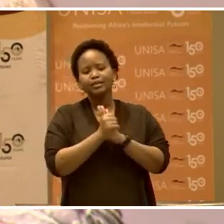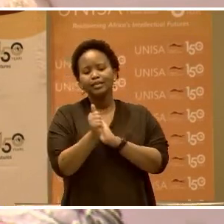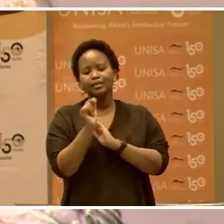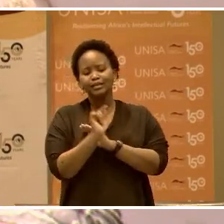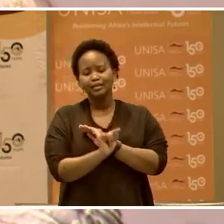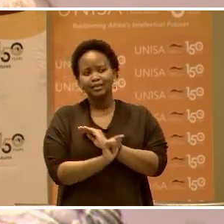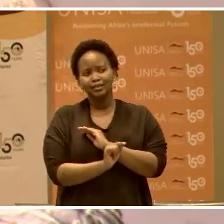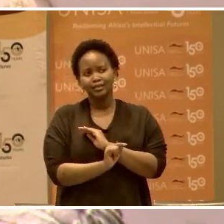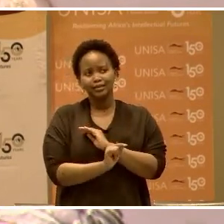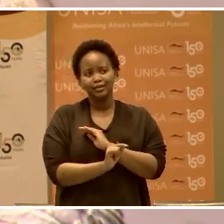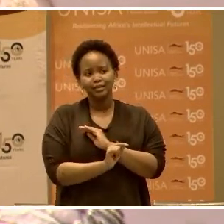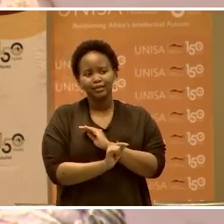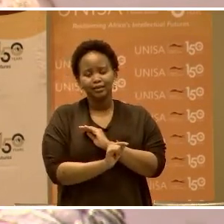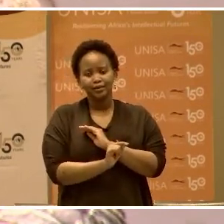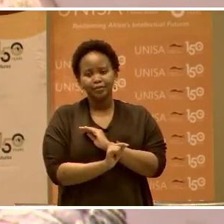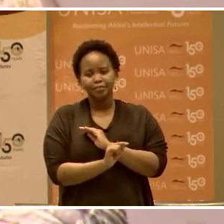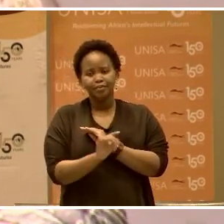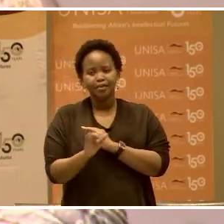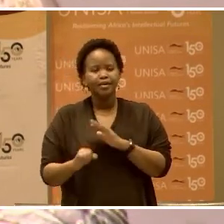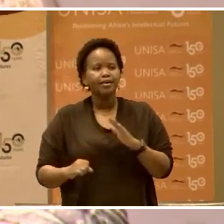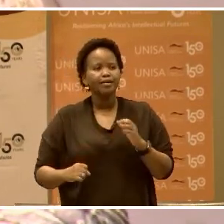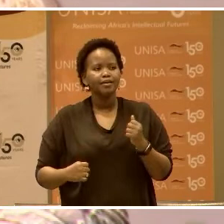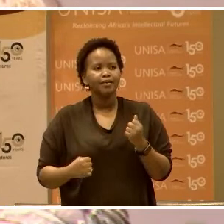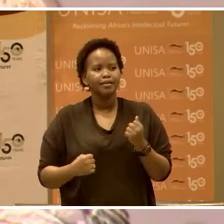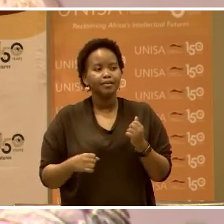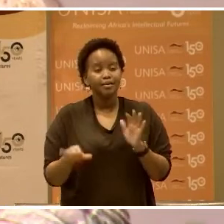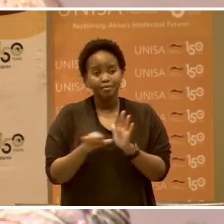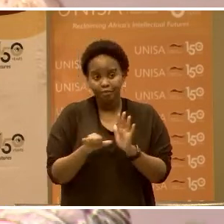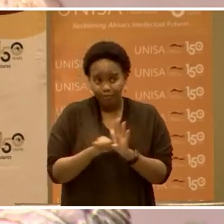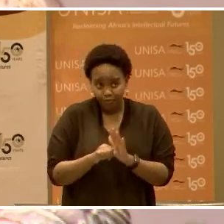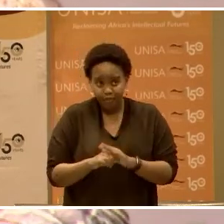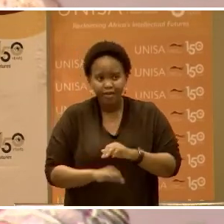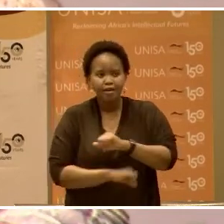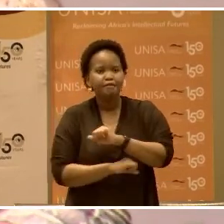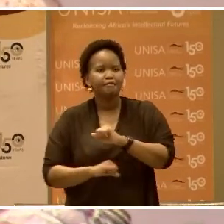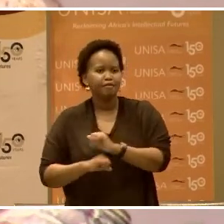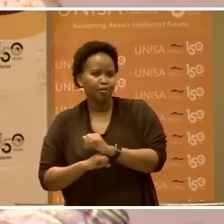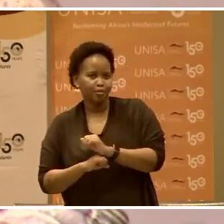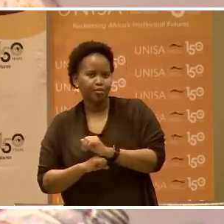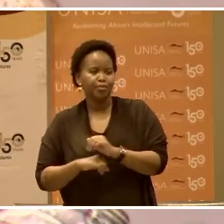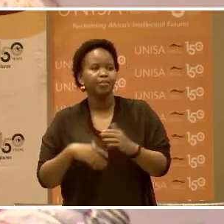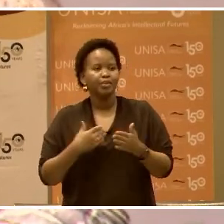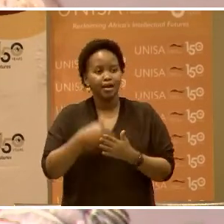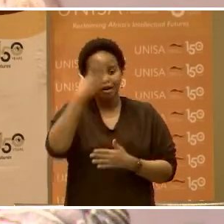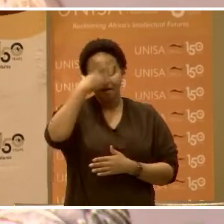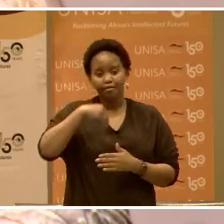but a cornerstone for the advancement and development and use of our African languages.